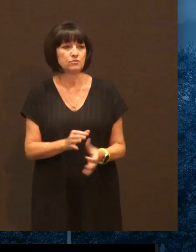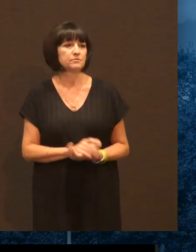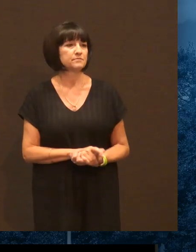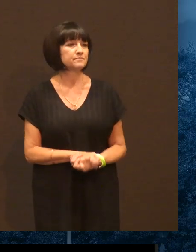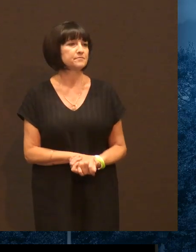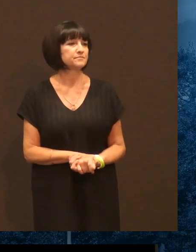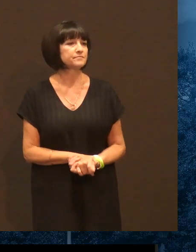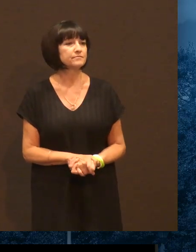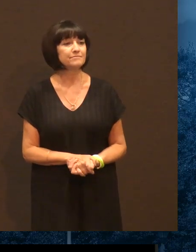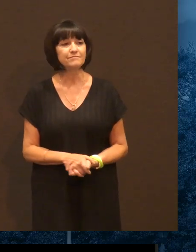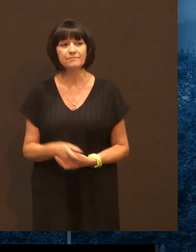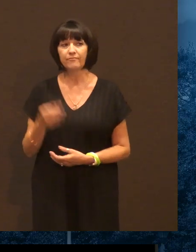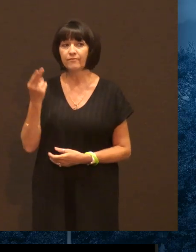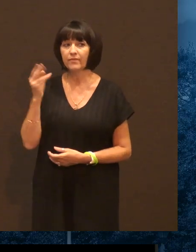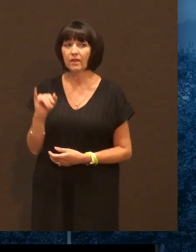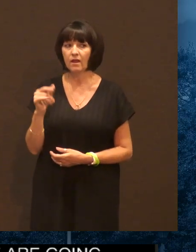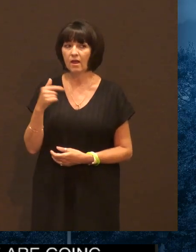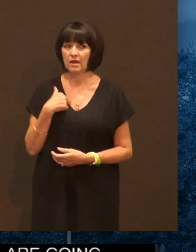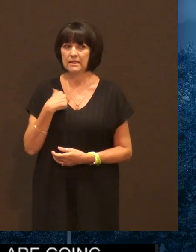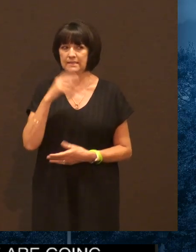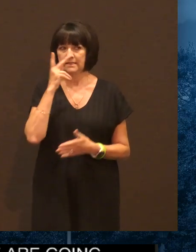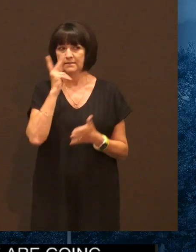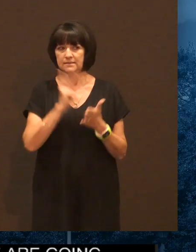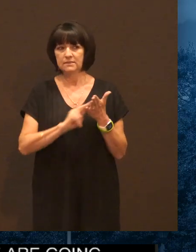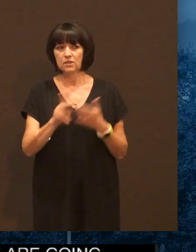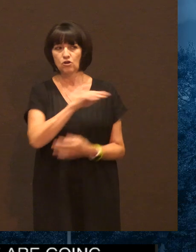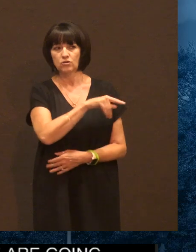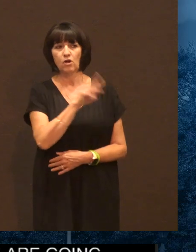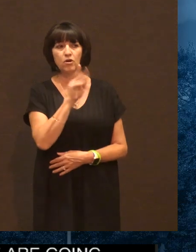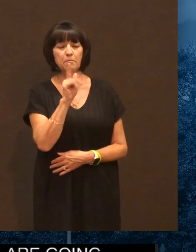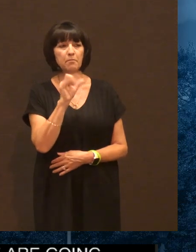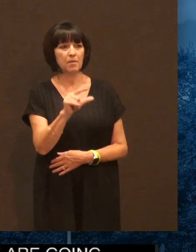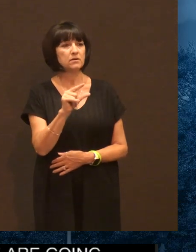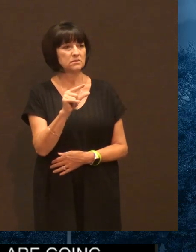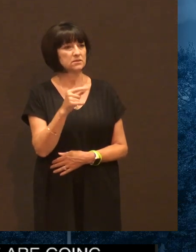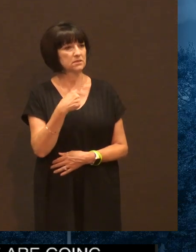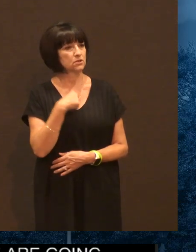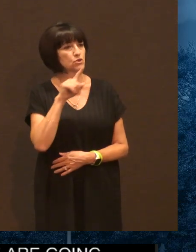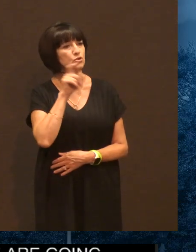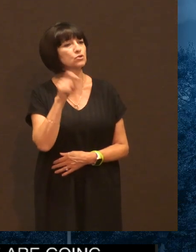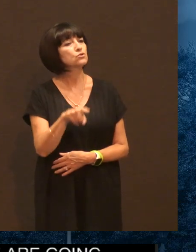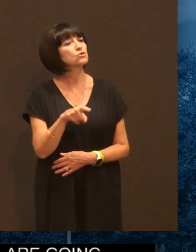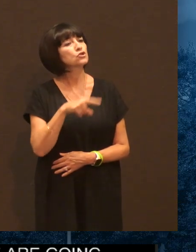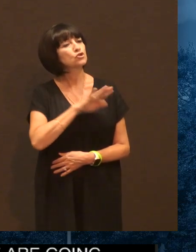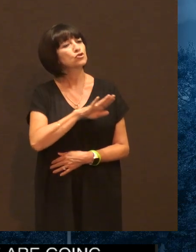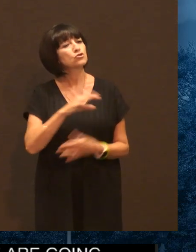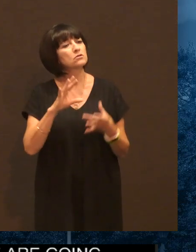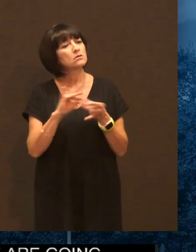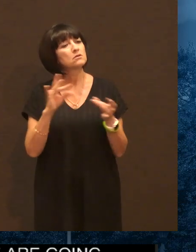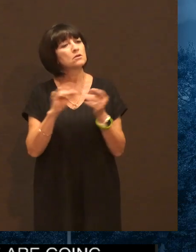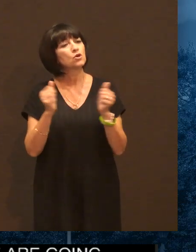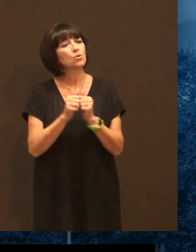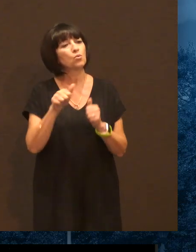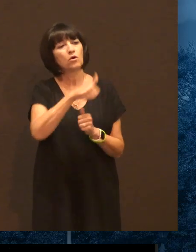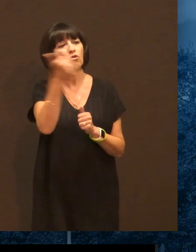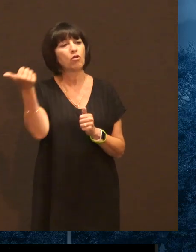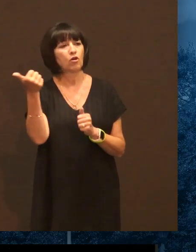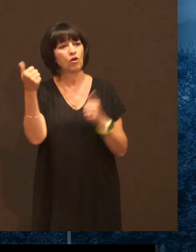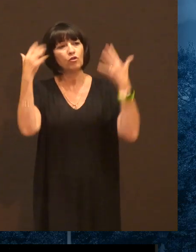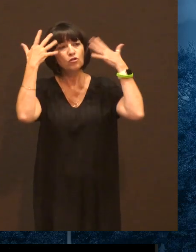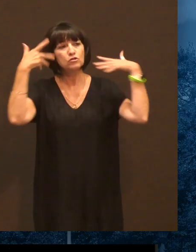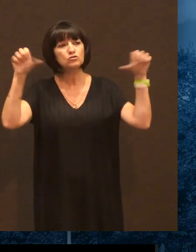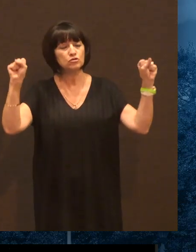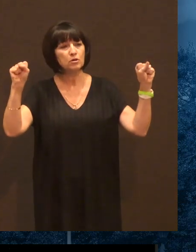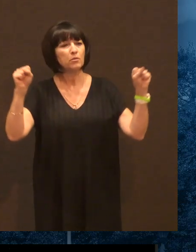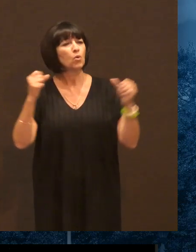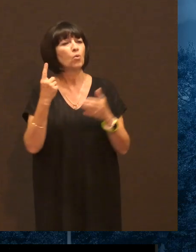Hi, I had a question for Secretary Bunting. In your conversations with superintendents, what seem to be some of the biggest challenges that they're facing when